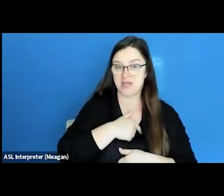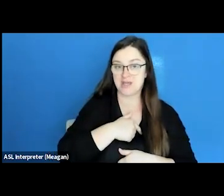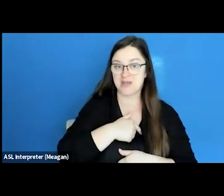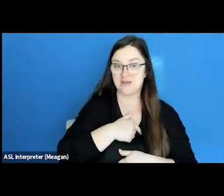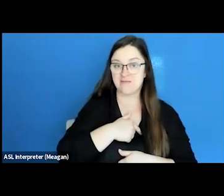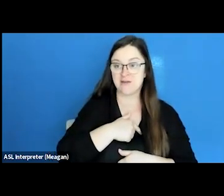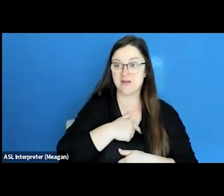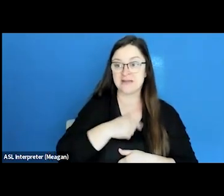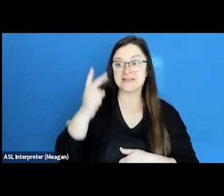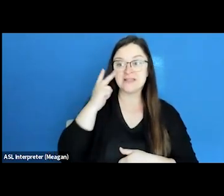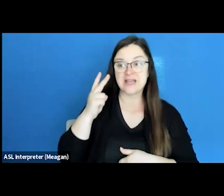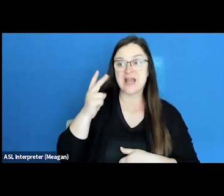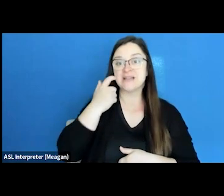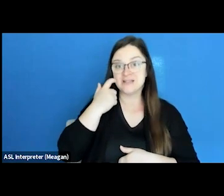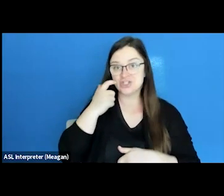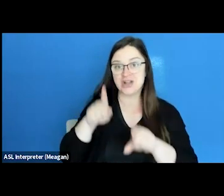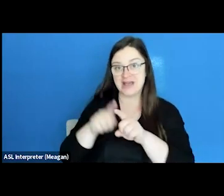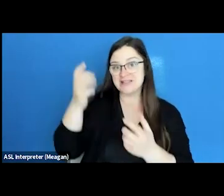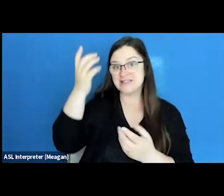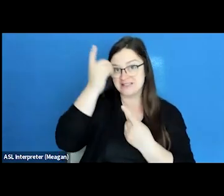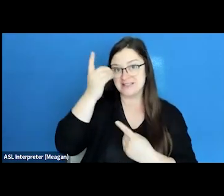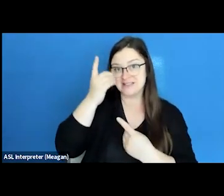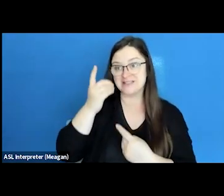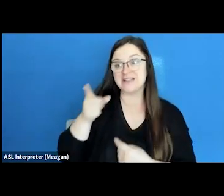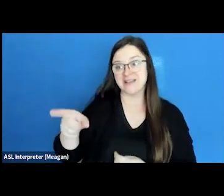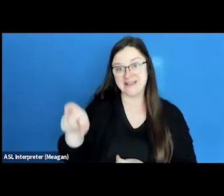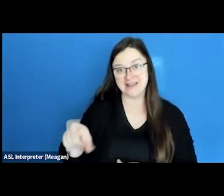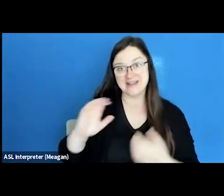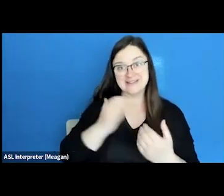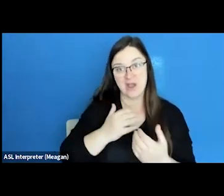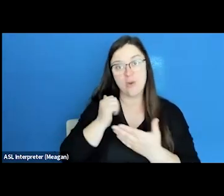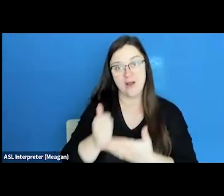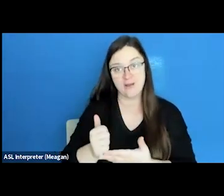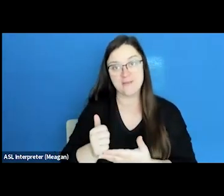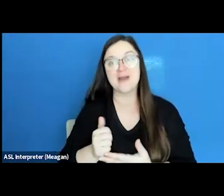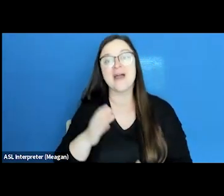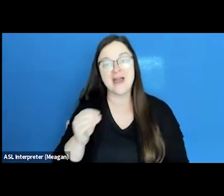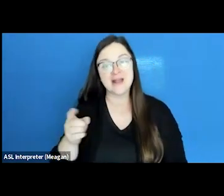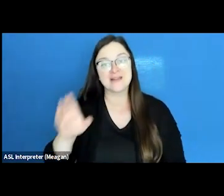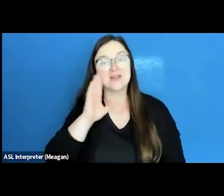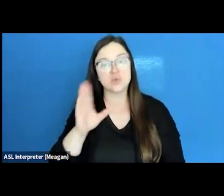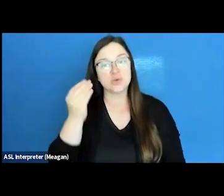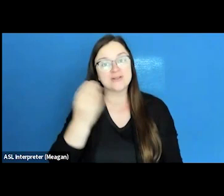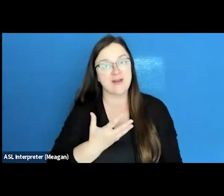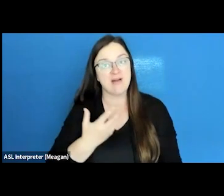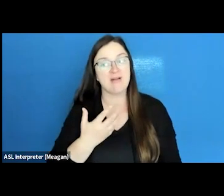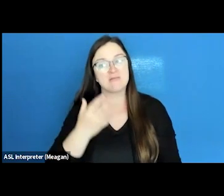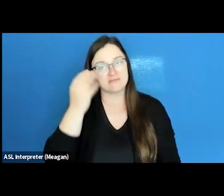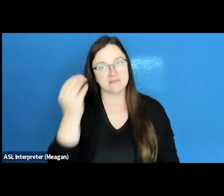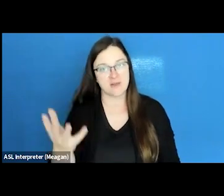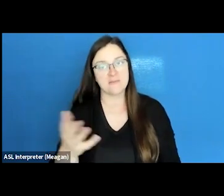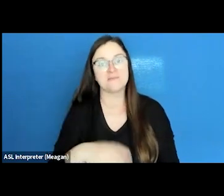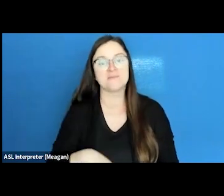disease and that he needed our help and that he was going to be disclosing some specific information to them